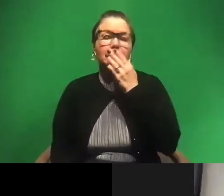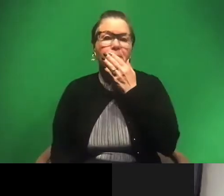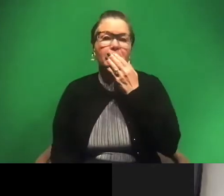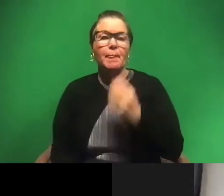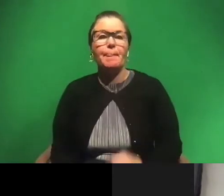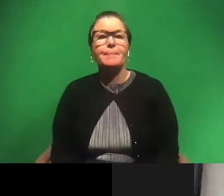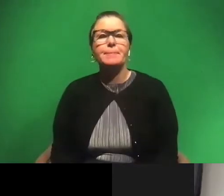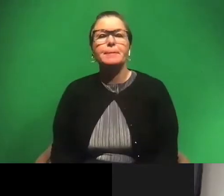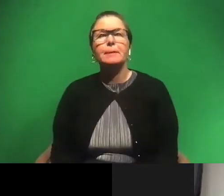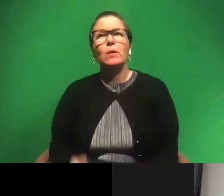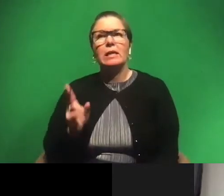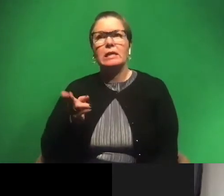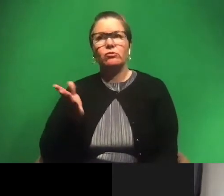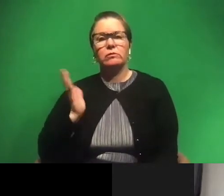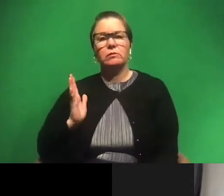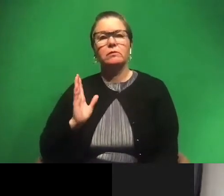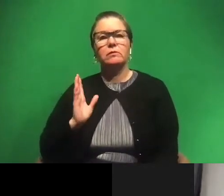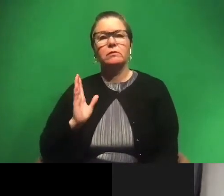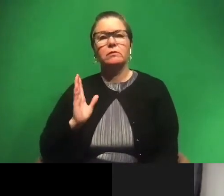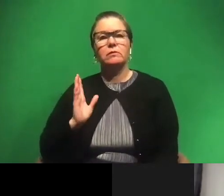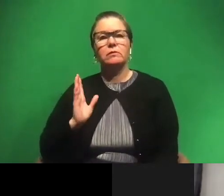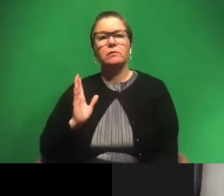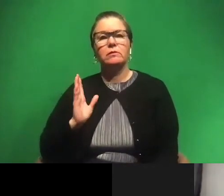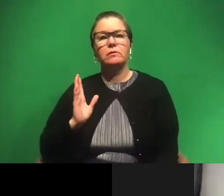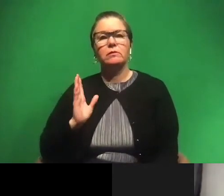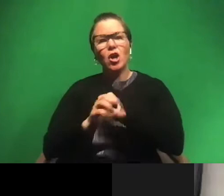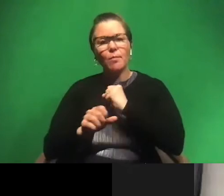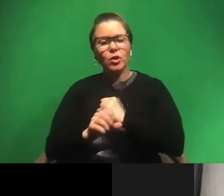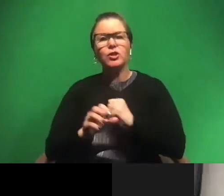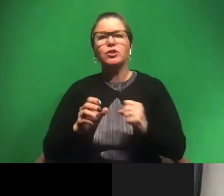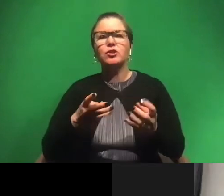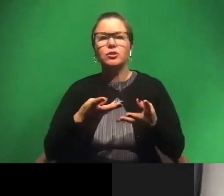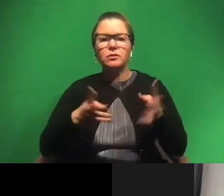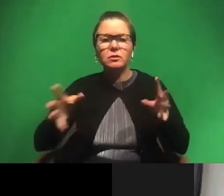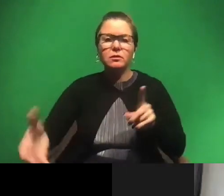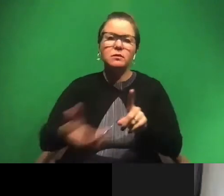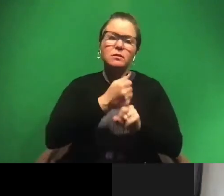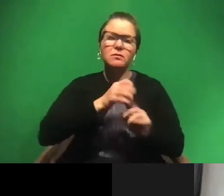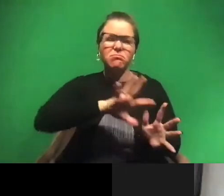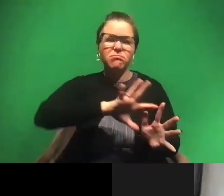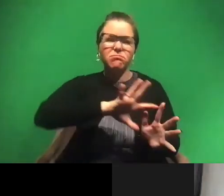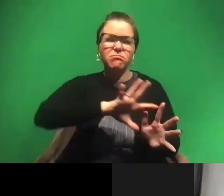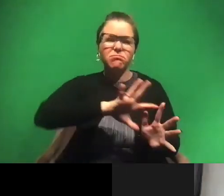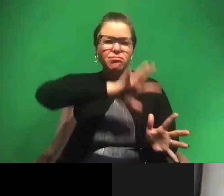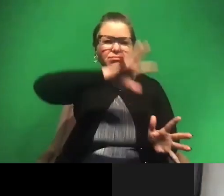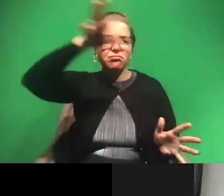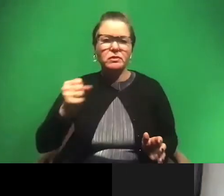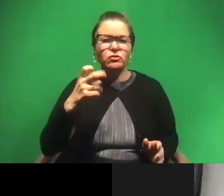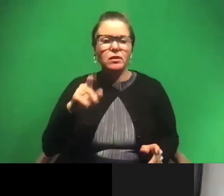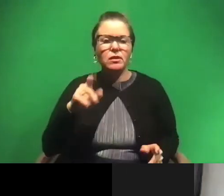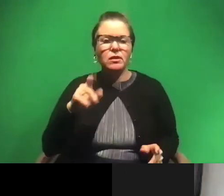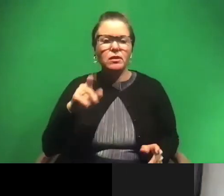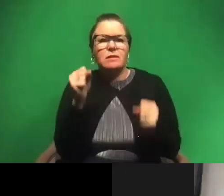In history, there used to be commercial fisheries of giant piles of shells. I mean, it was amazing how many abalone they could